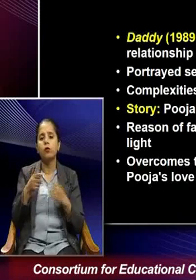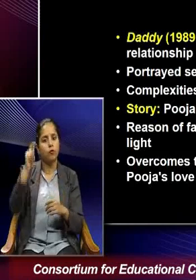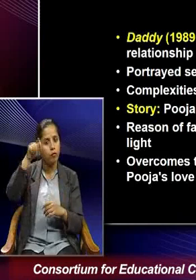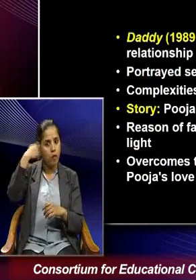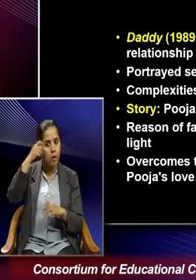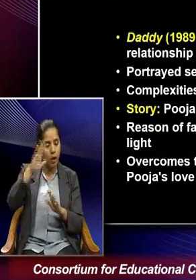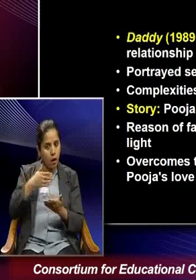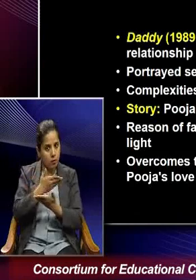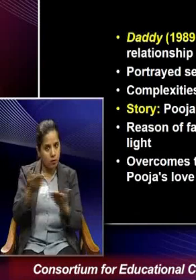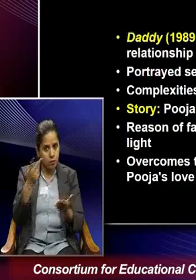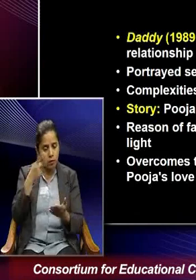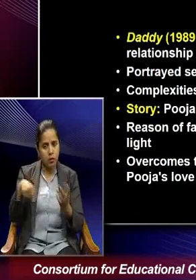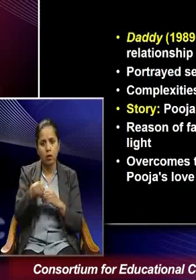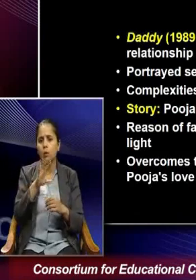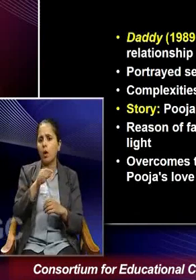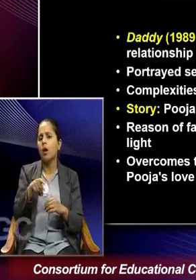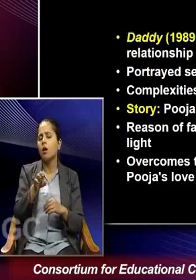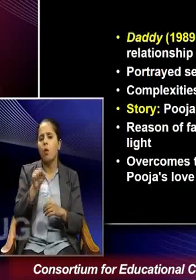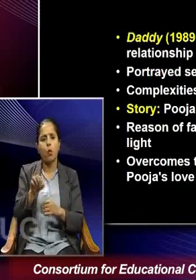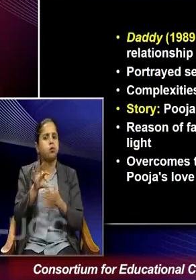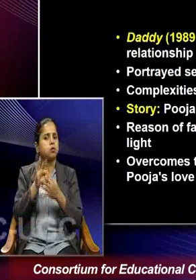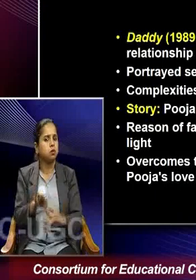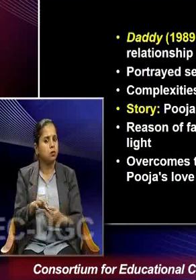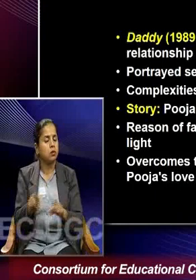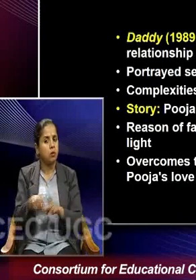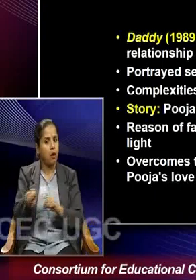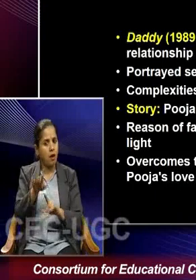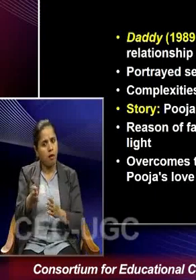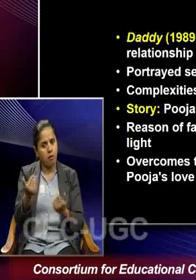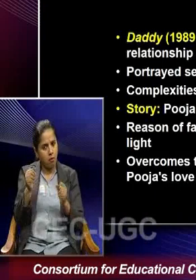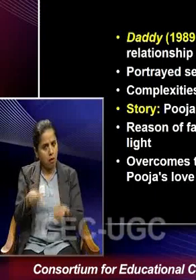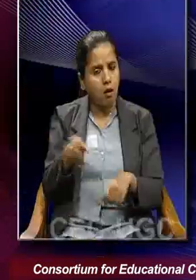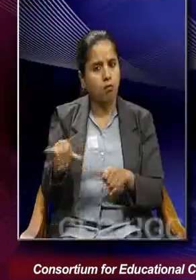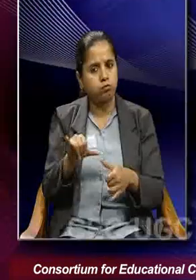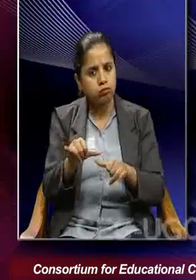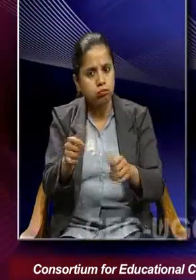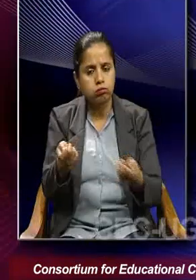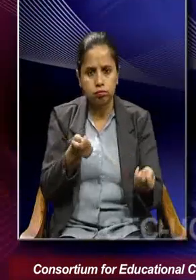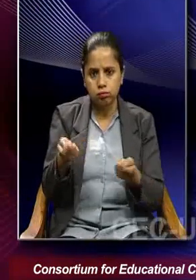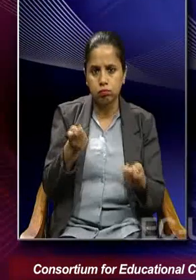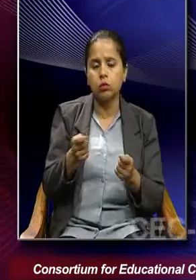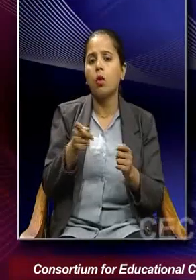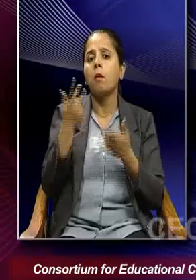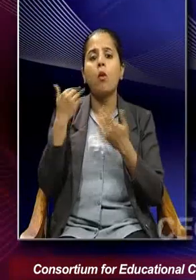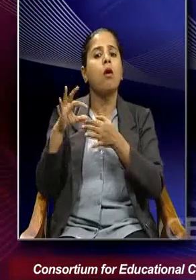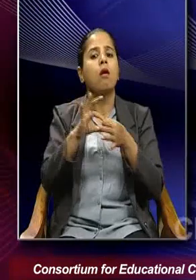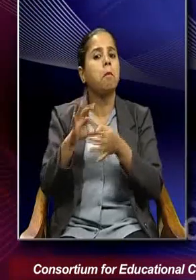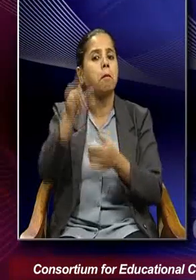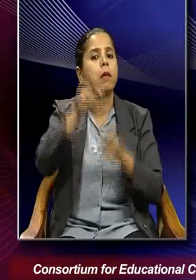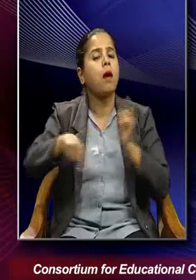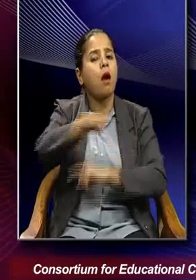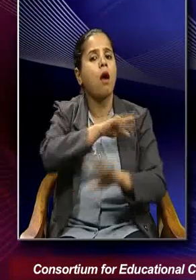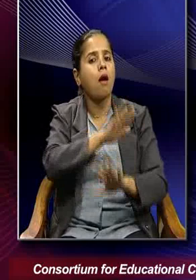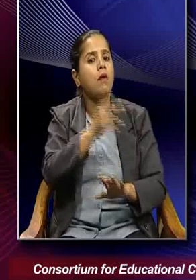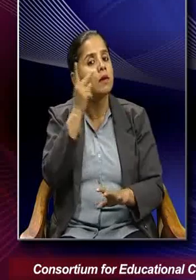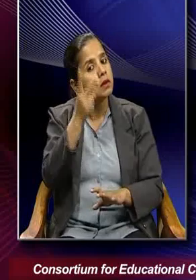have been phenomenal in that sense, and they have been able to handle those kinds of relationships which have been in